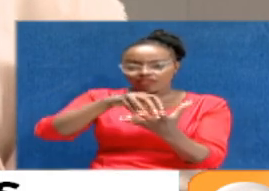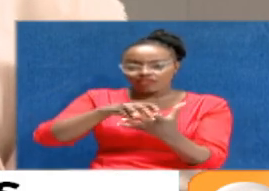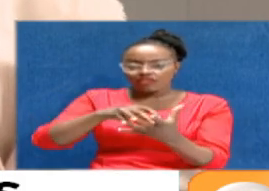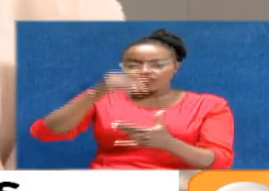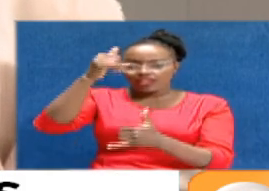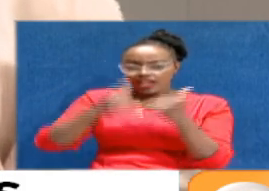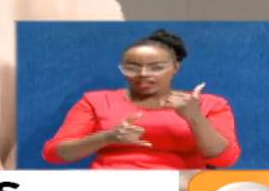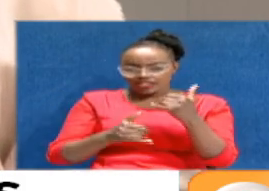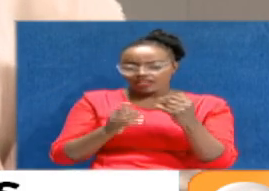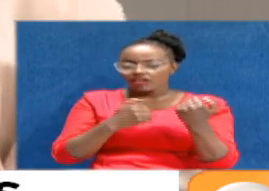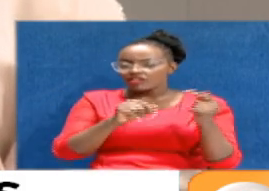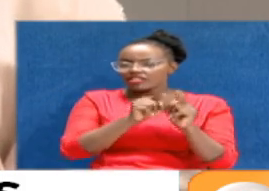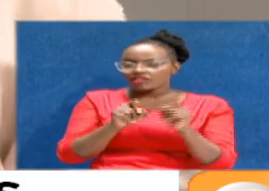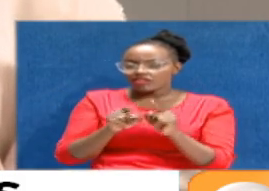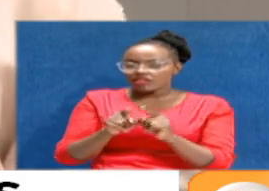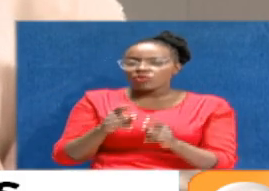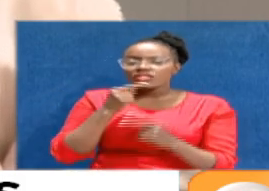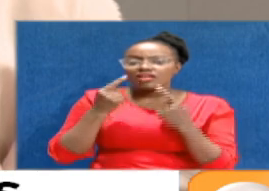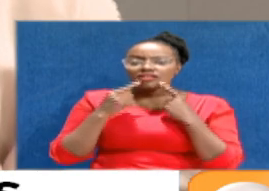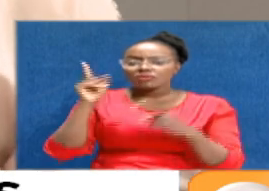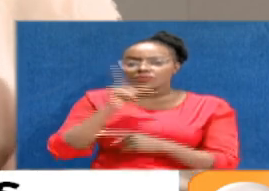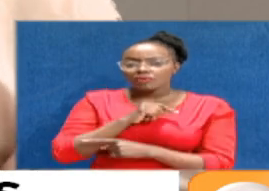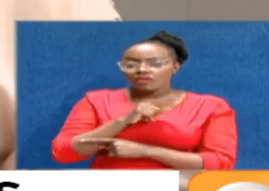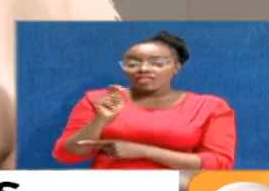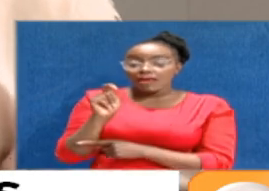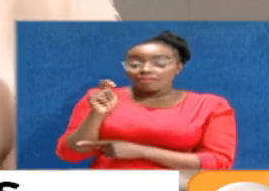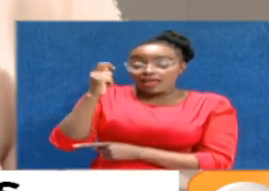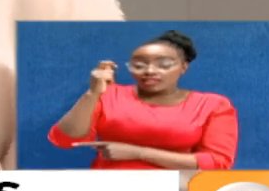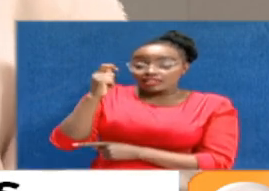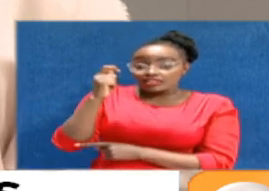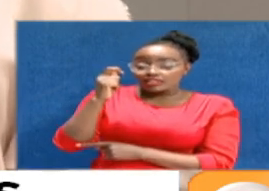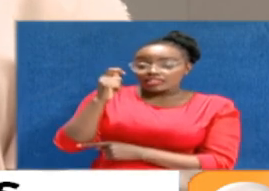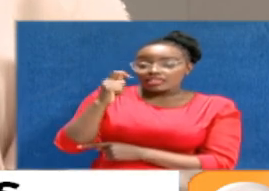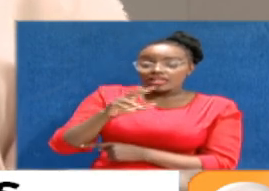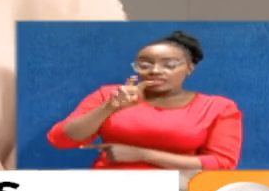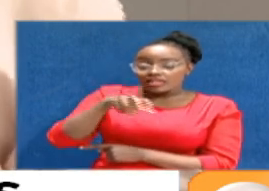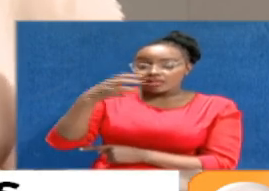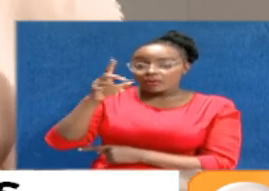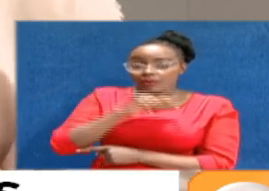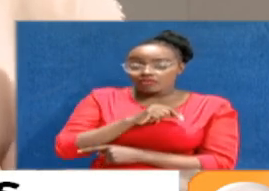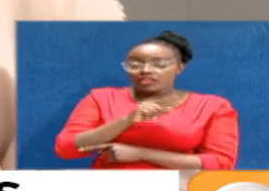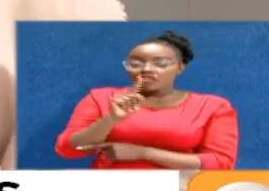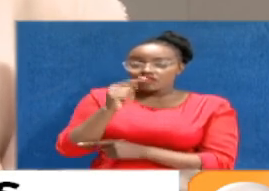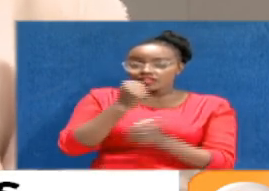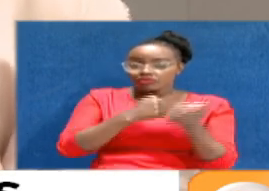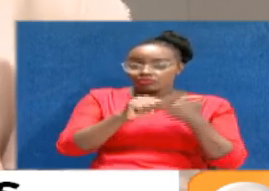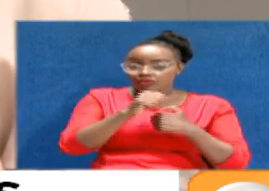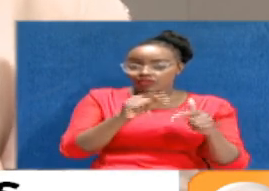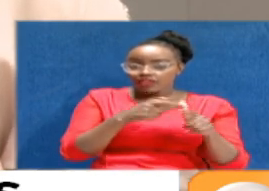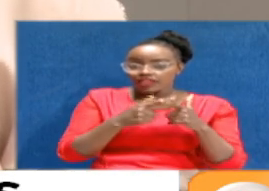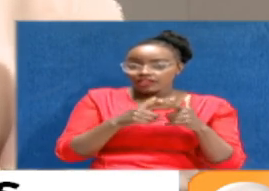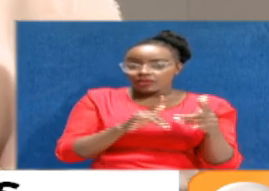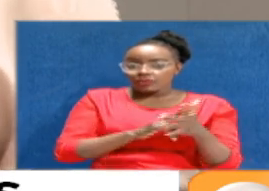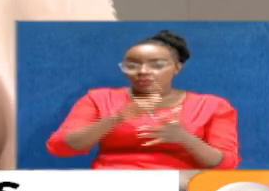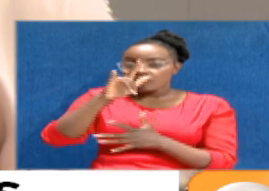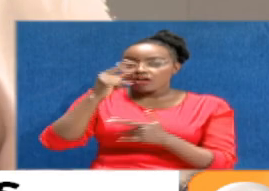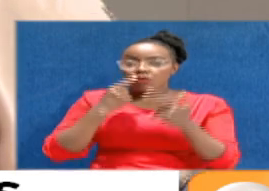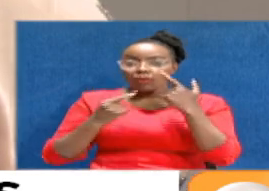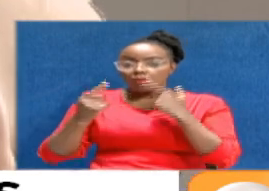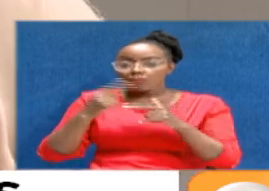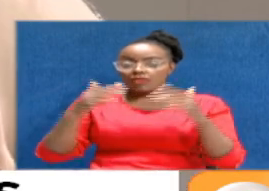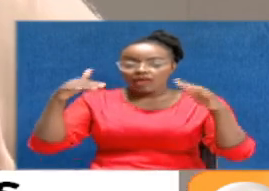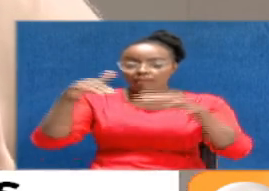Her last act as vice president was announcing that the president had passed away. And her first act as president was to lead the country in mourning